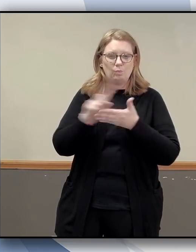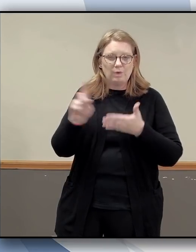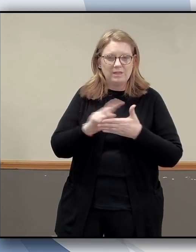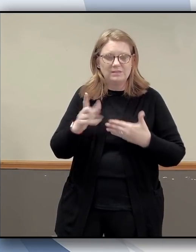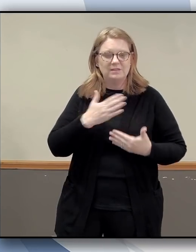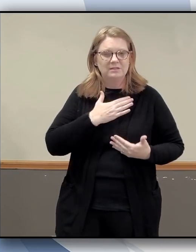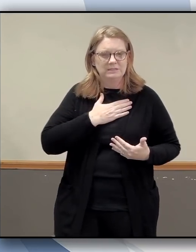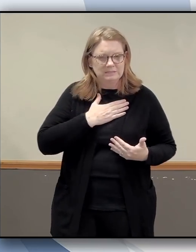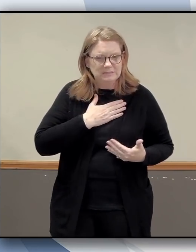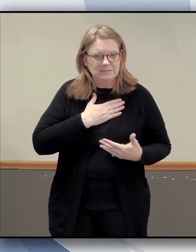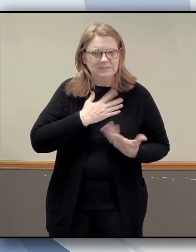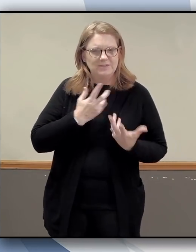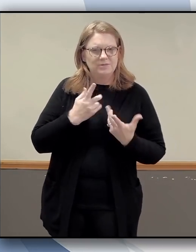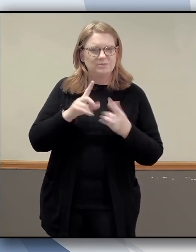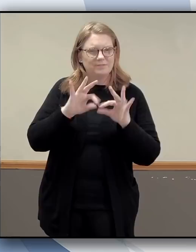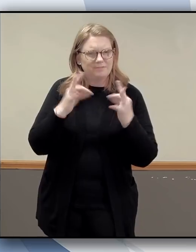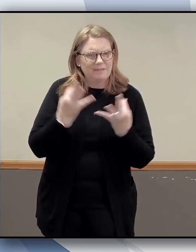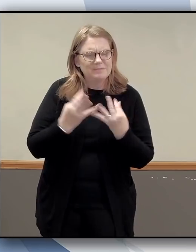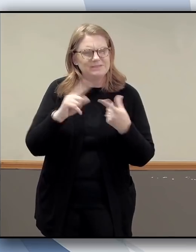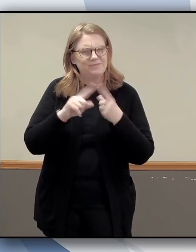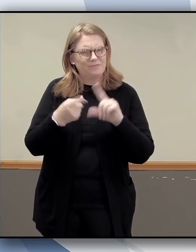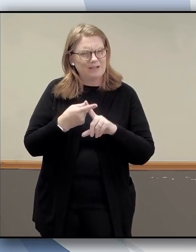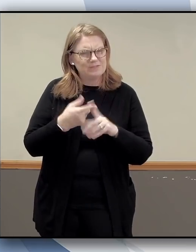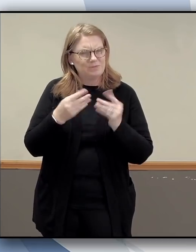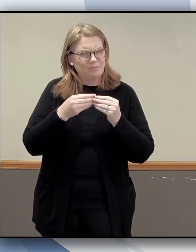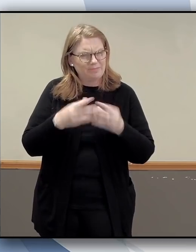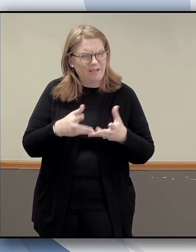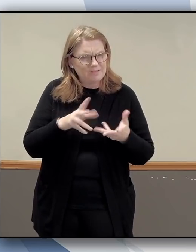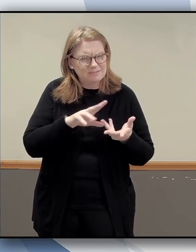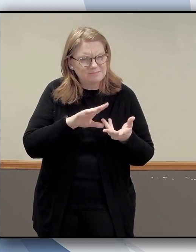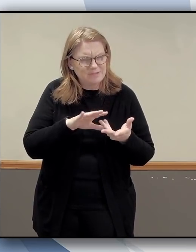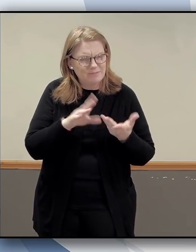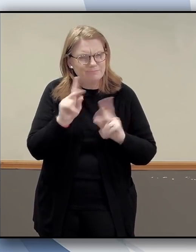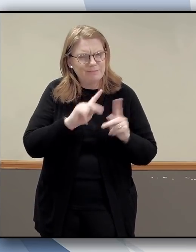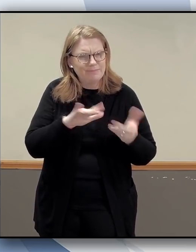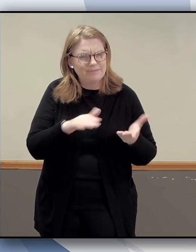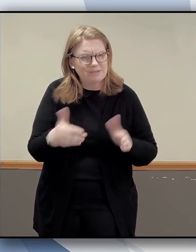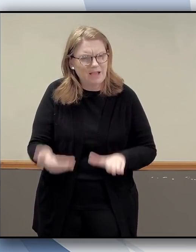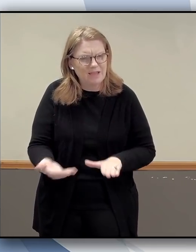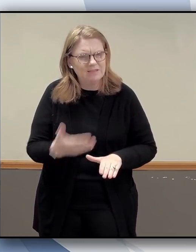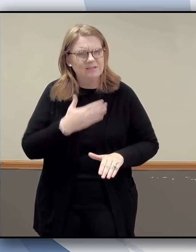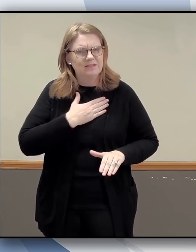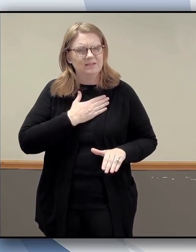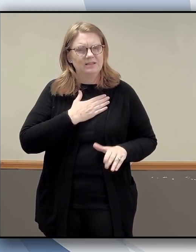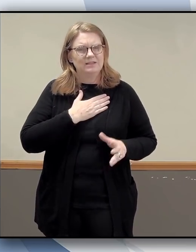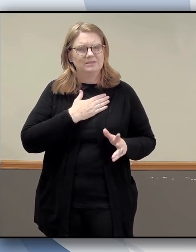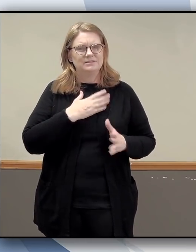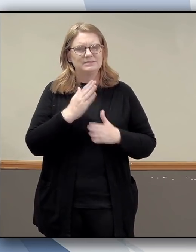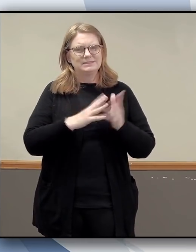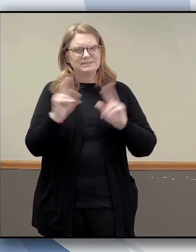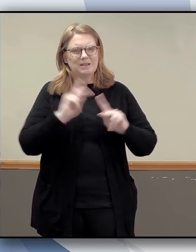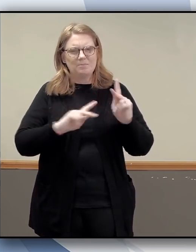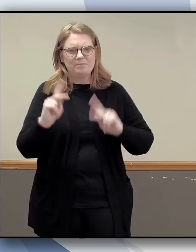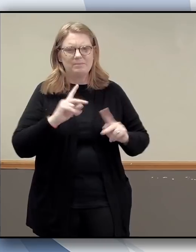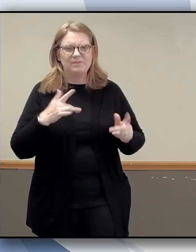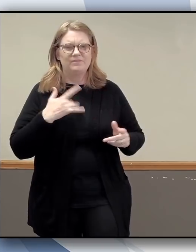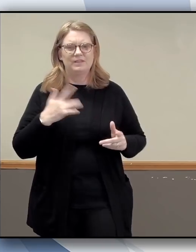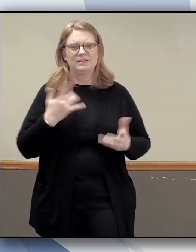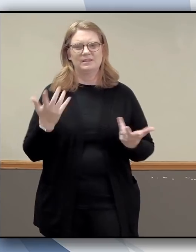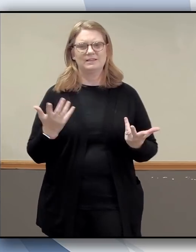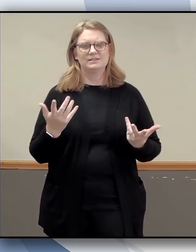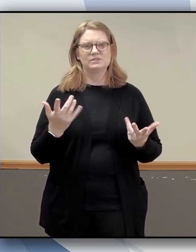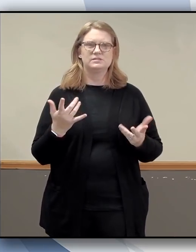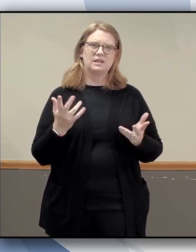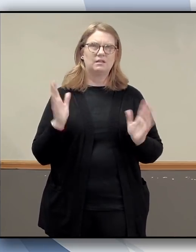and friends who've lost loved ones. But for those that might think that this is just a trite saying,